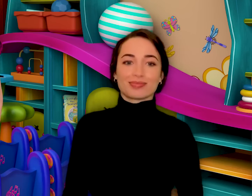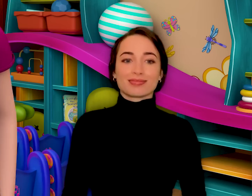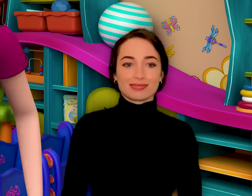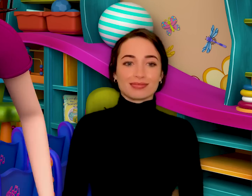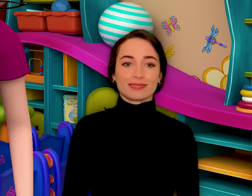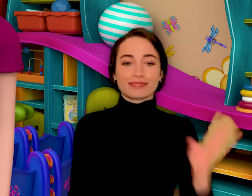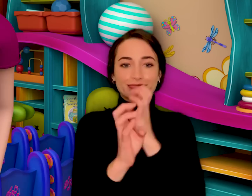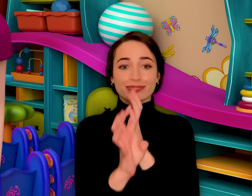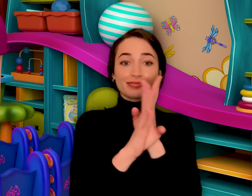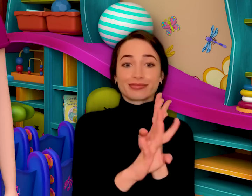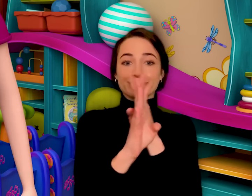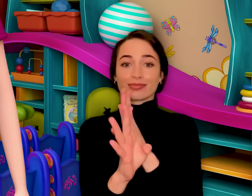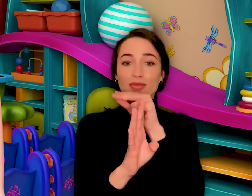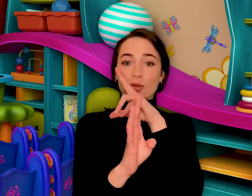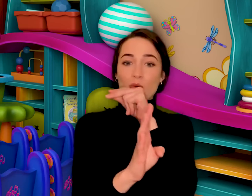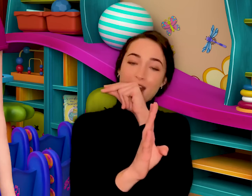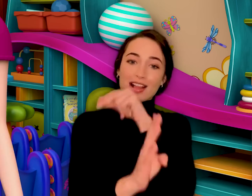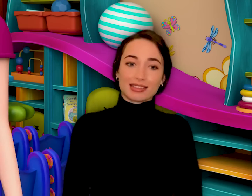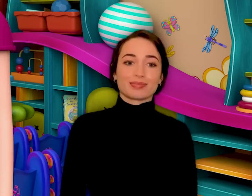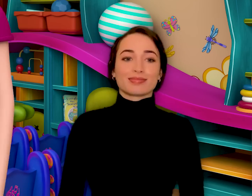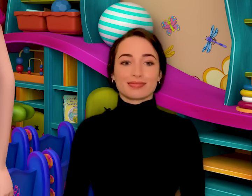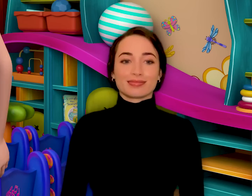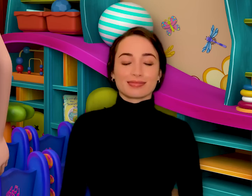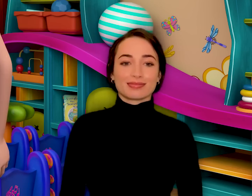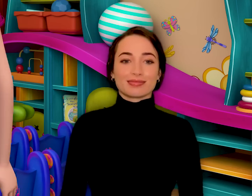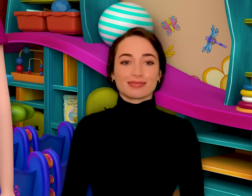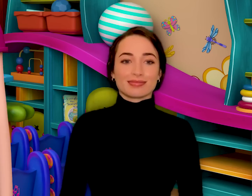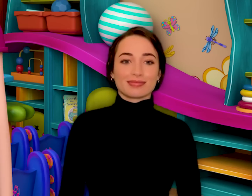quack he L the others with the quack quack